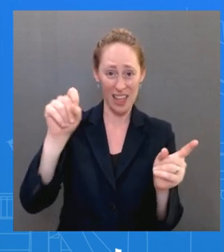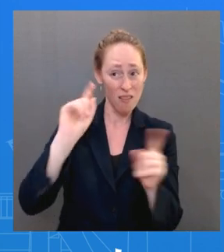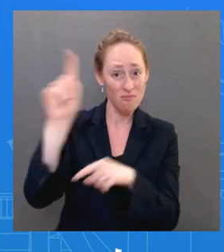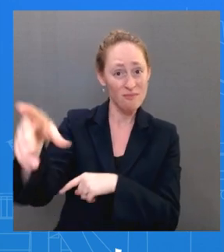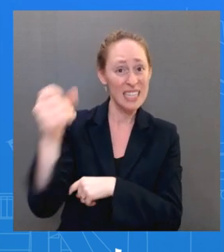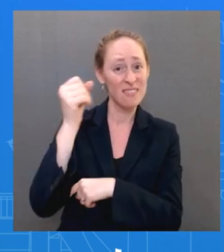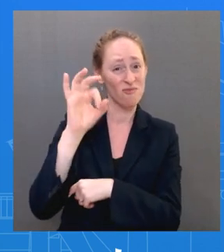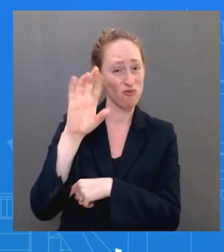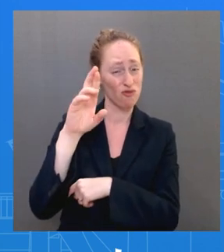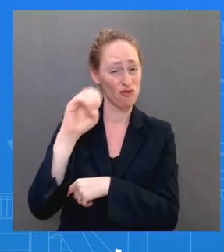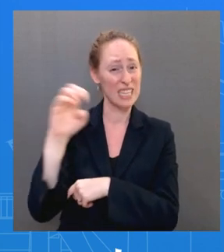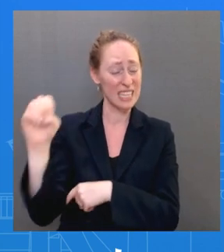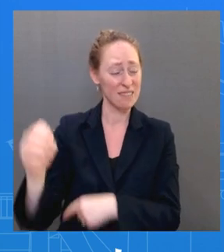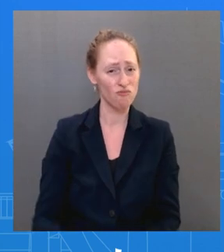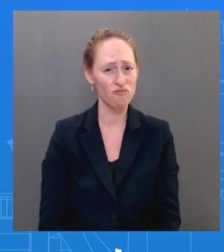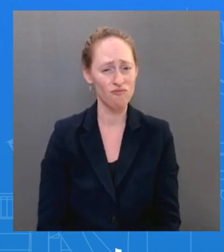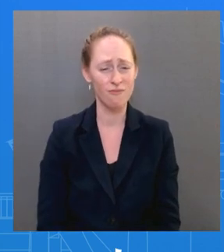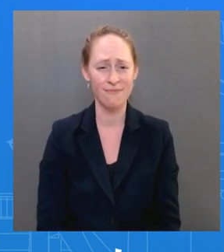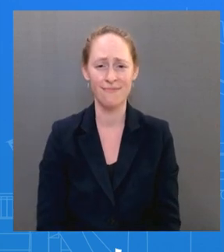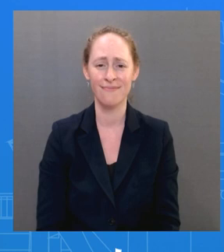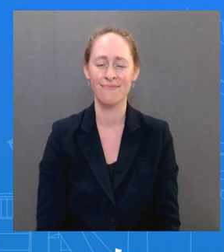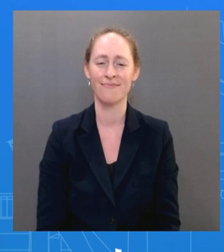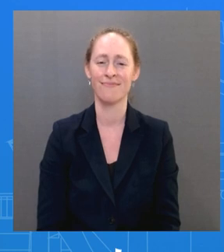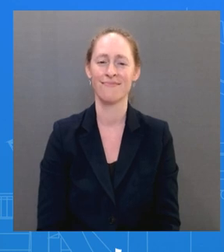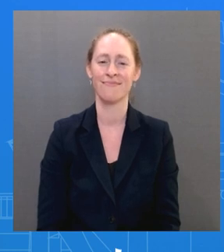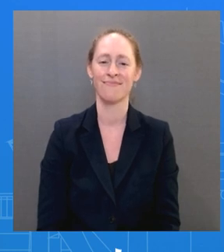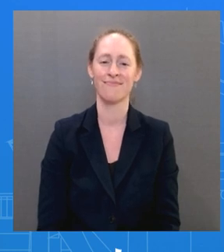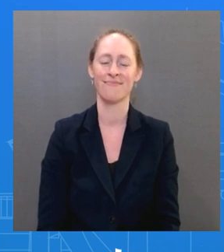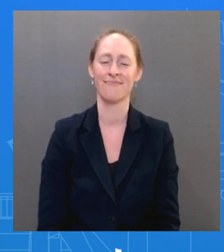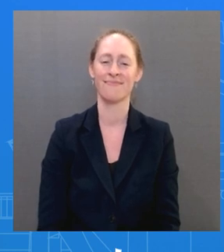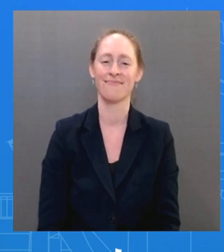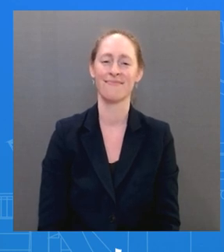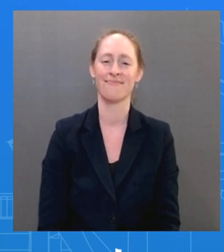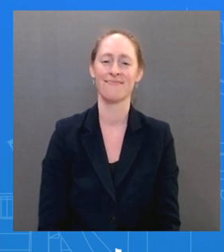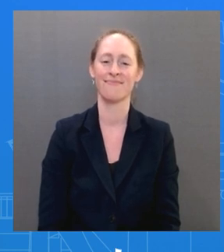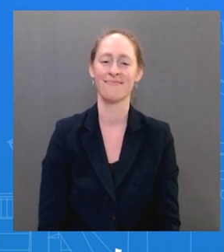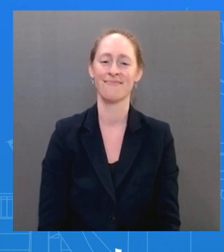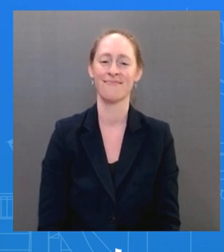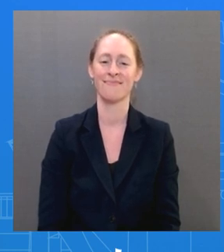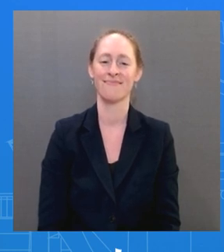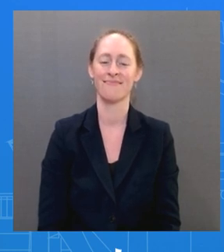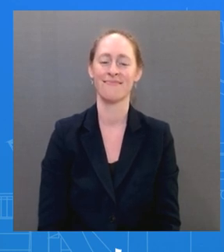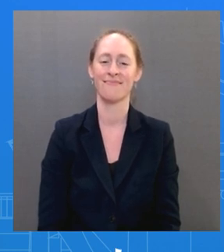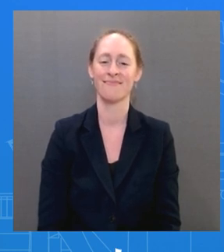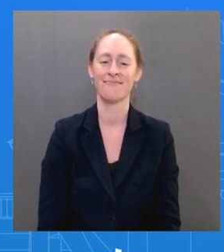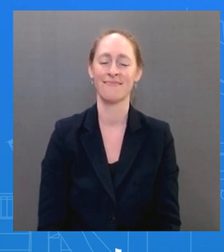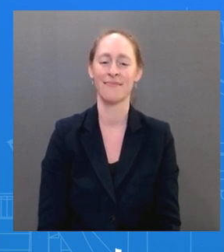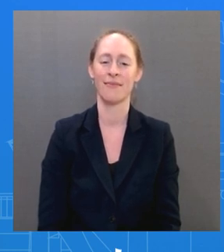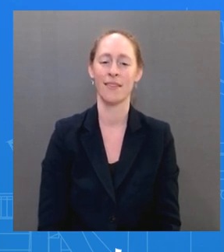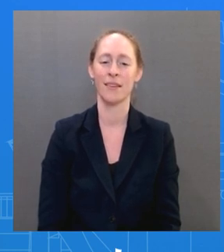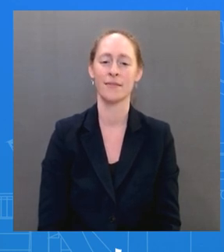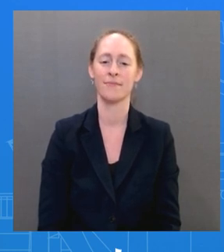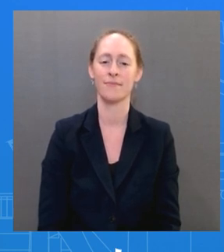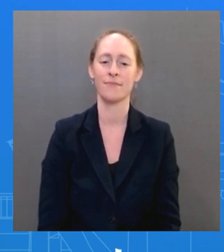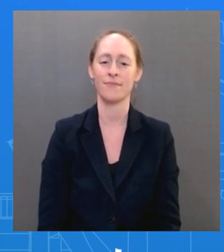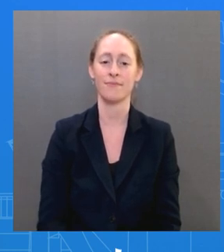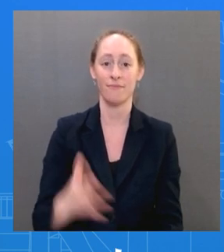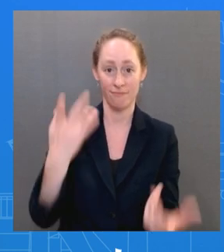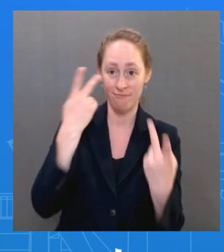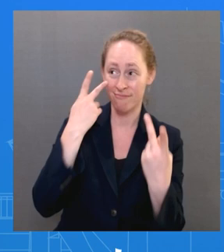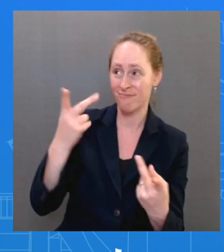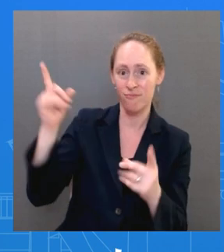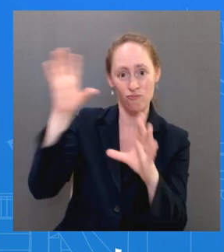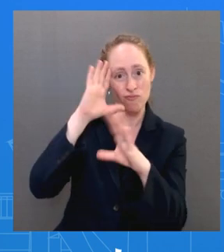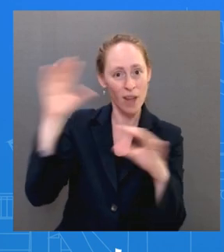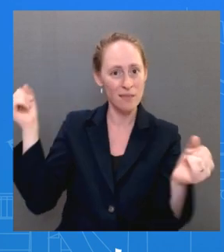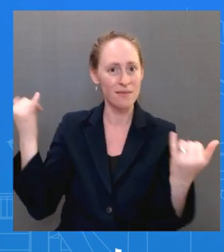finish by providing what I think is really the bottom line. It's great to see the president doing better. He's doing better